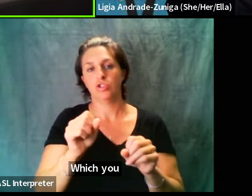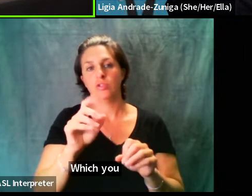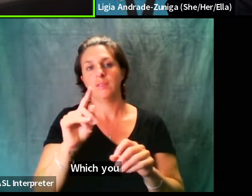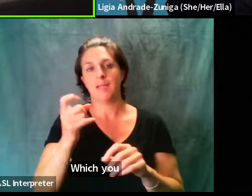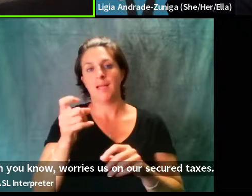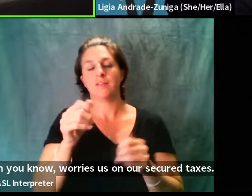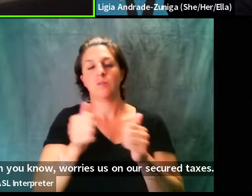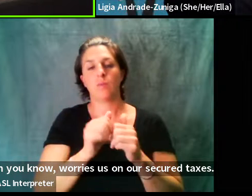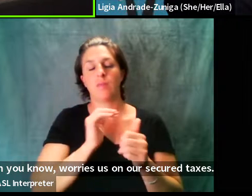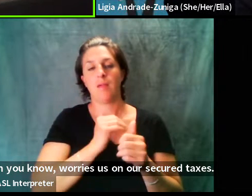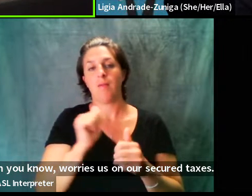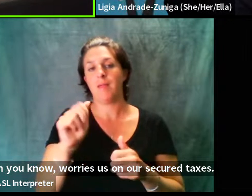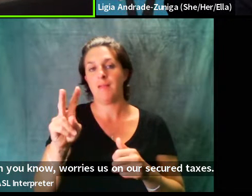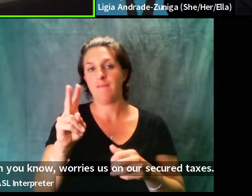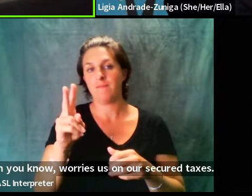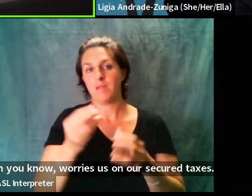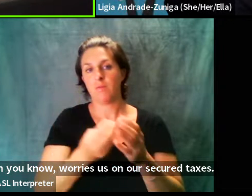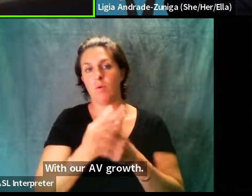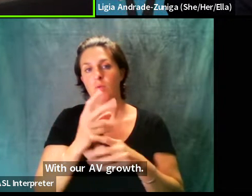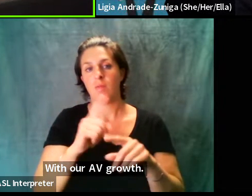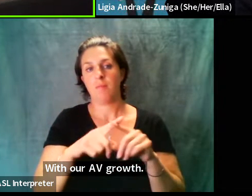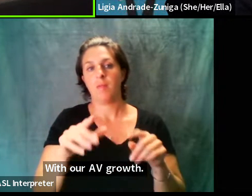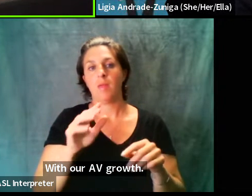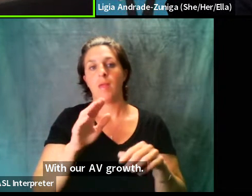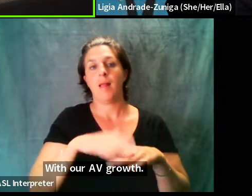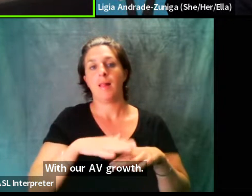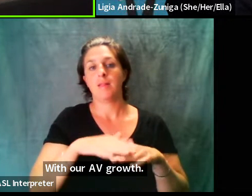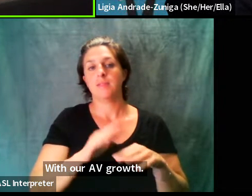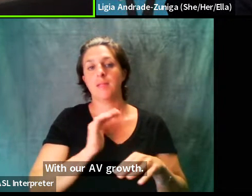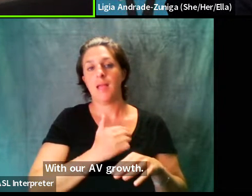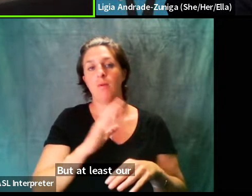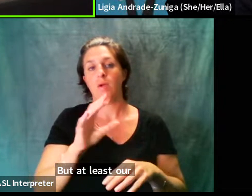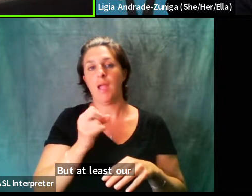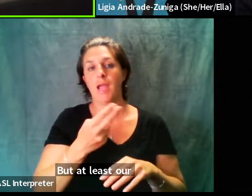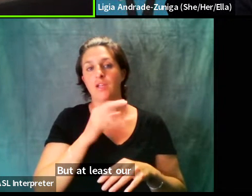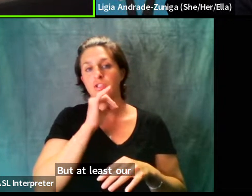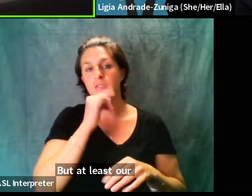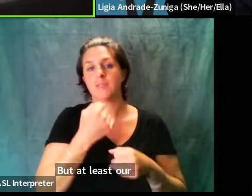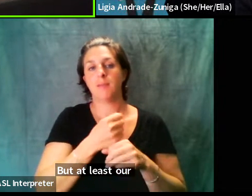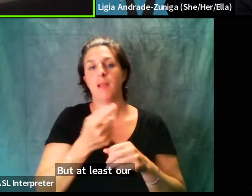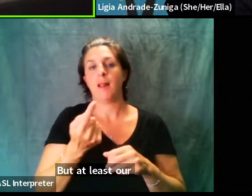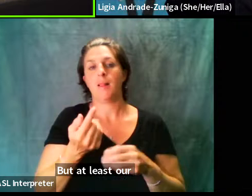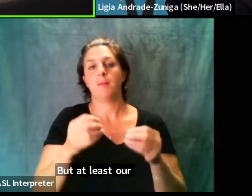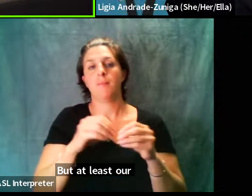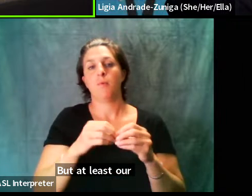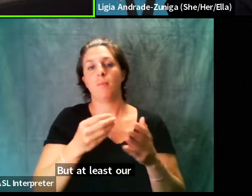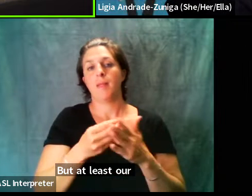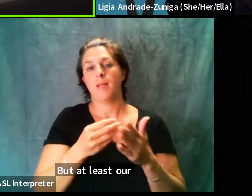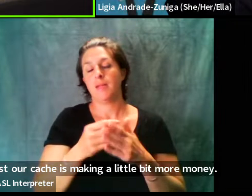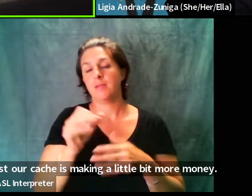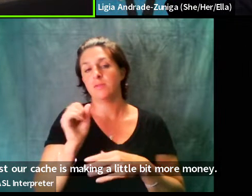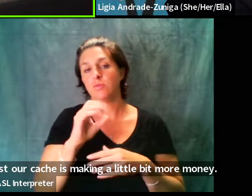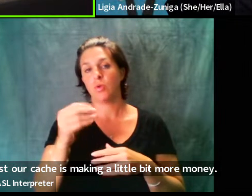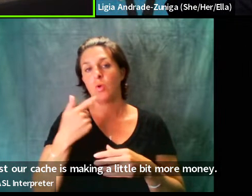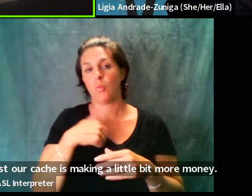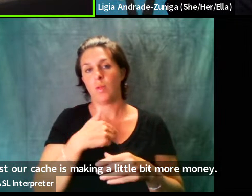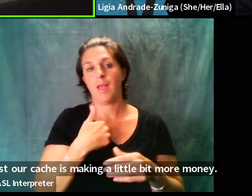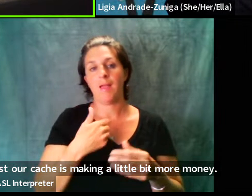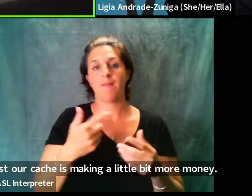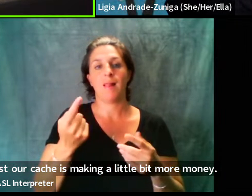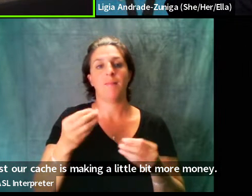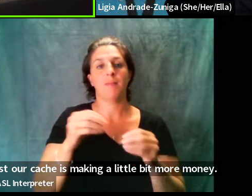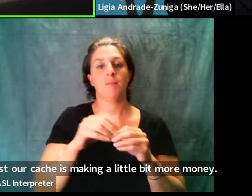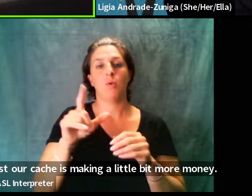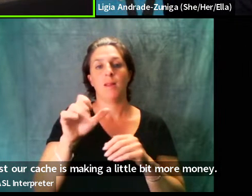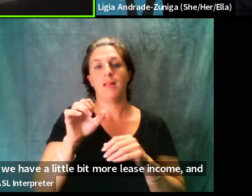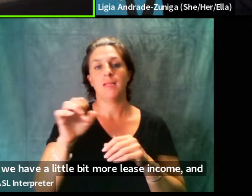growth. But at least our cash is making a little bit more money. So we have a little bit more lease income.